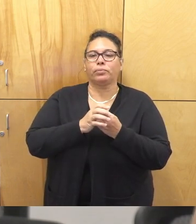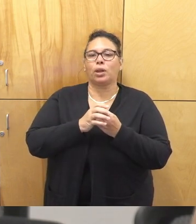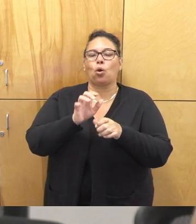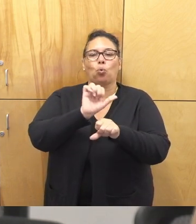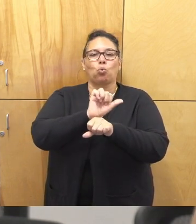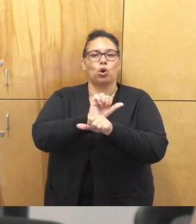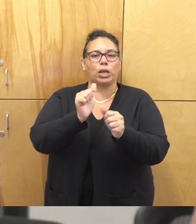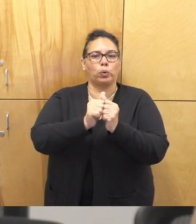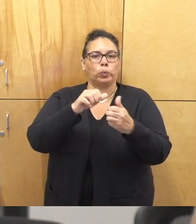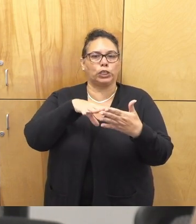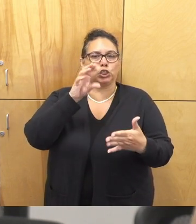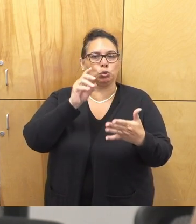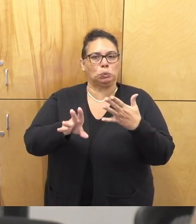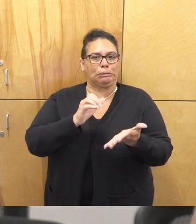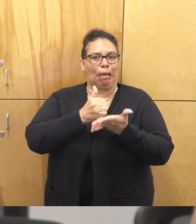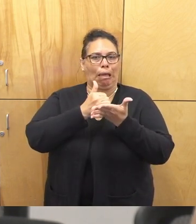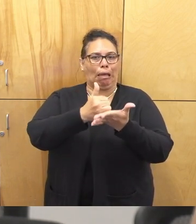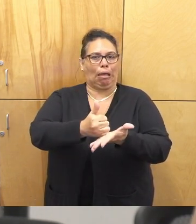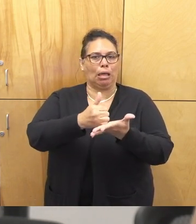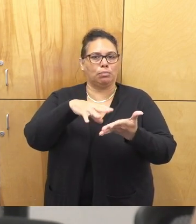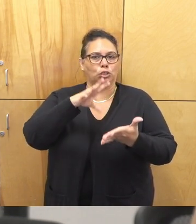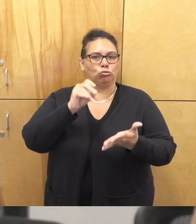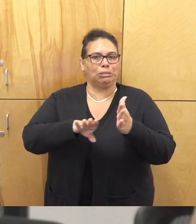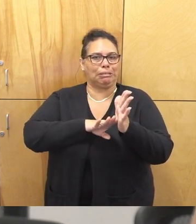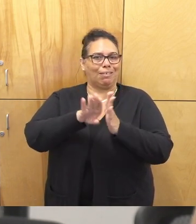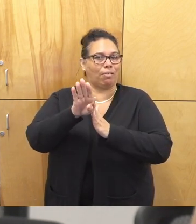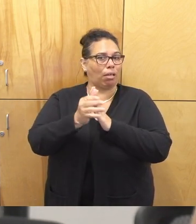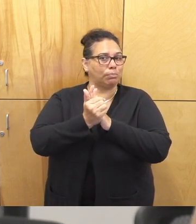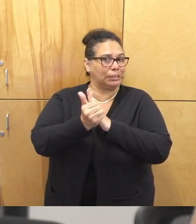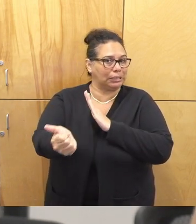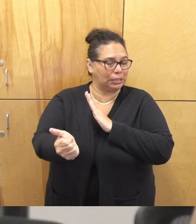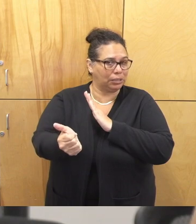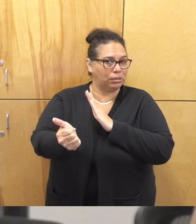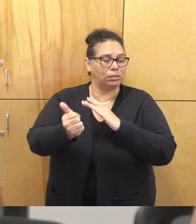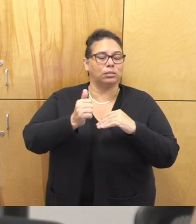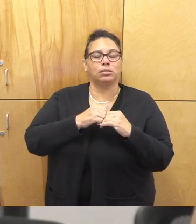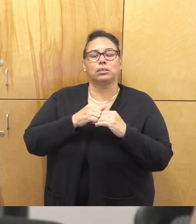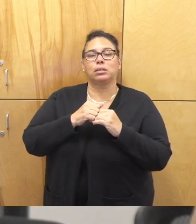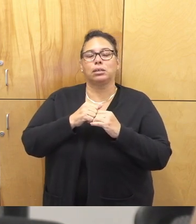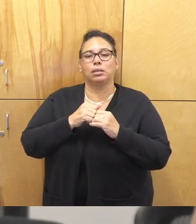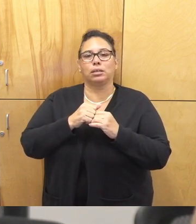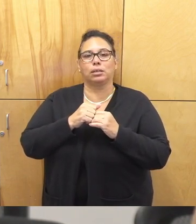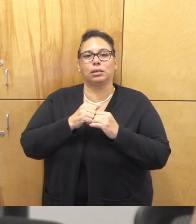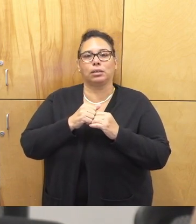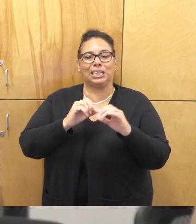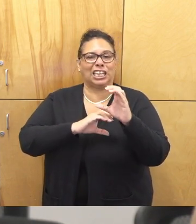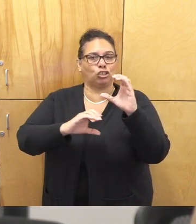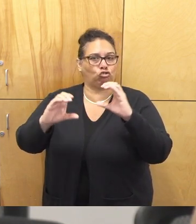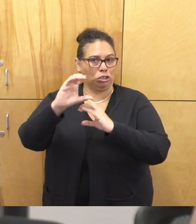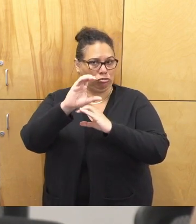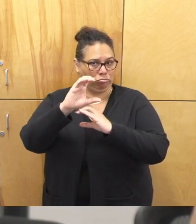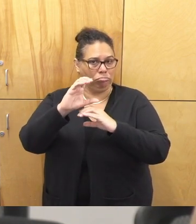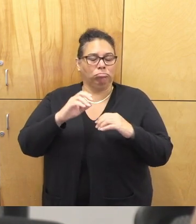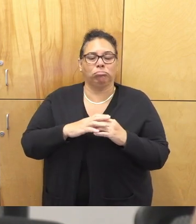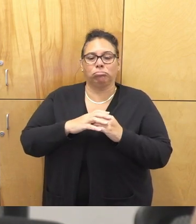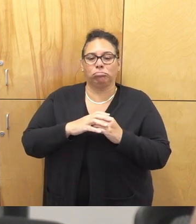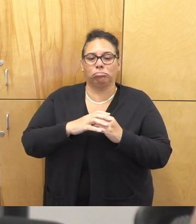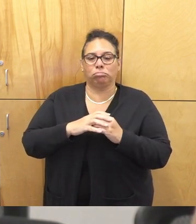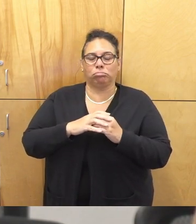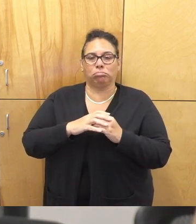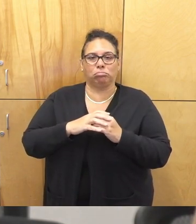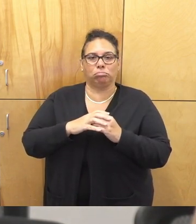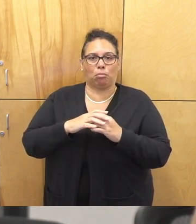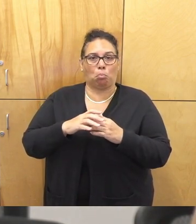working with students to help the students develop skills in construction,